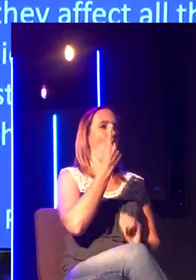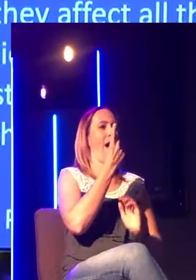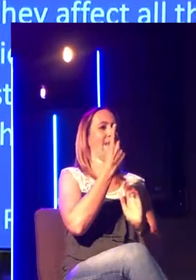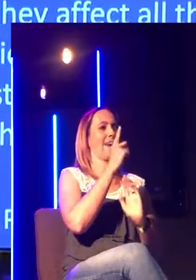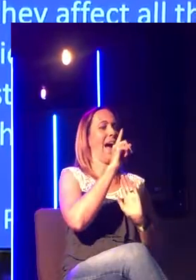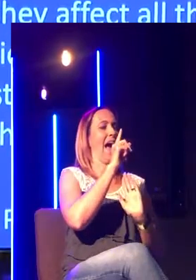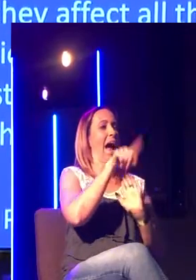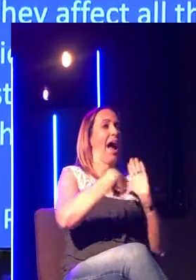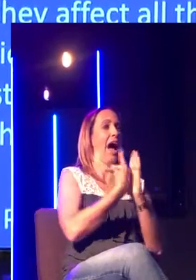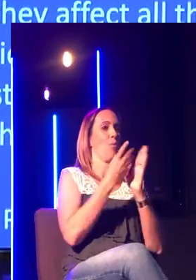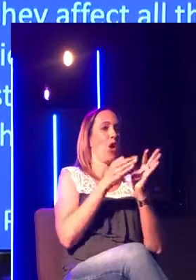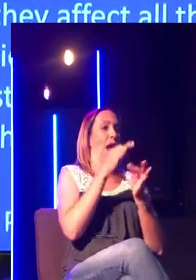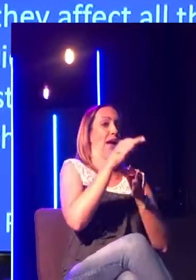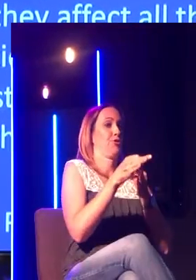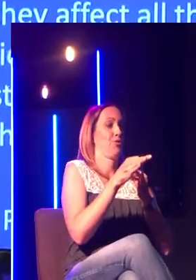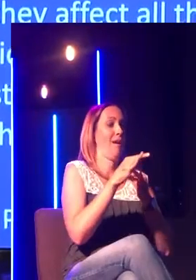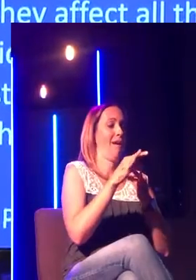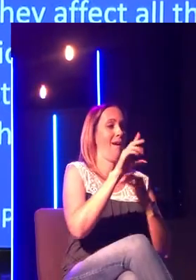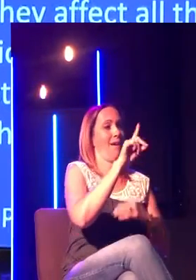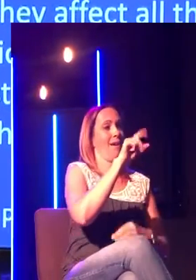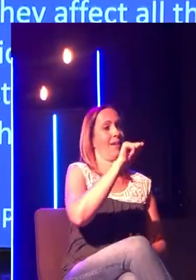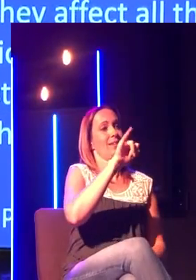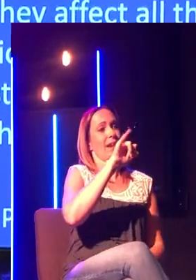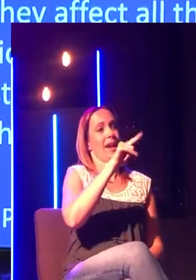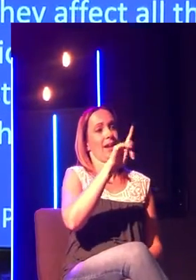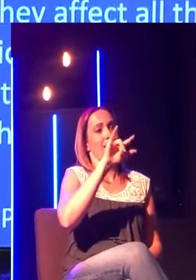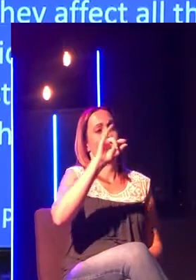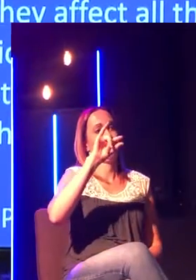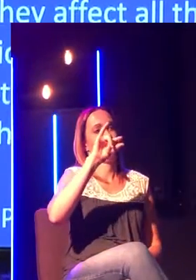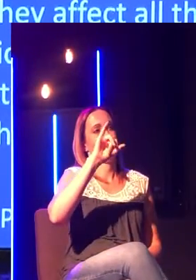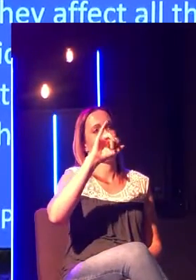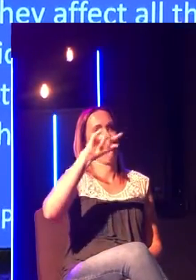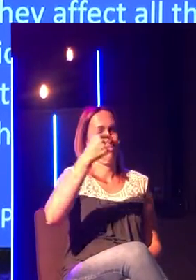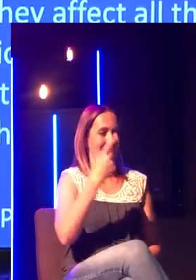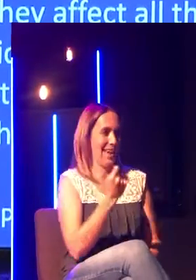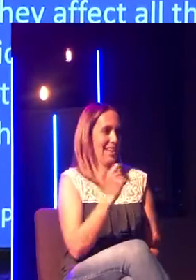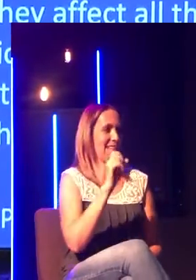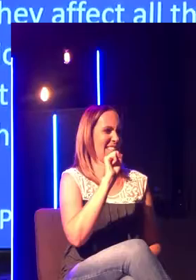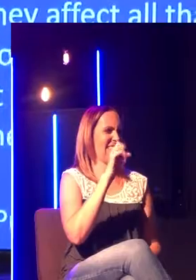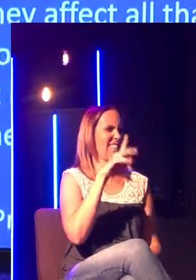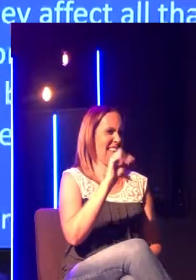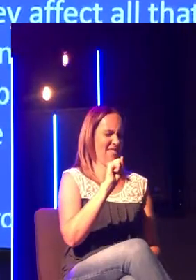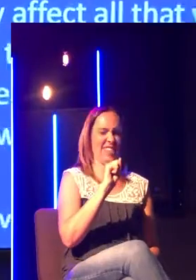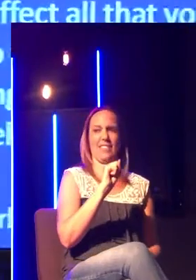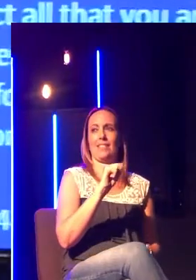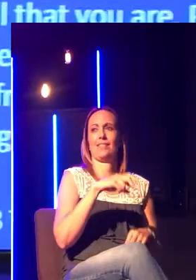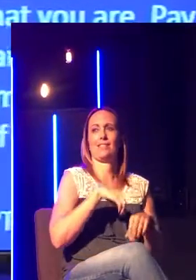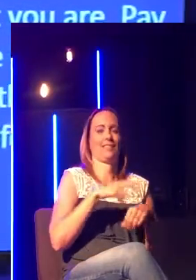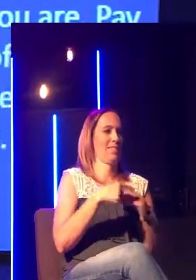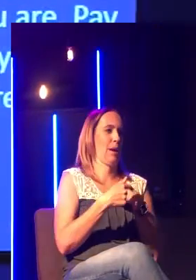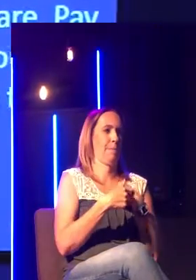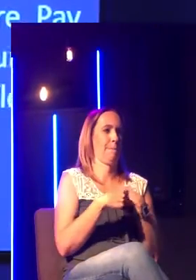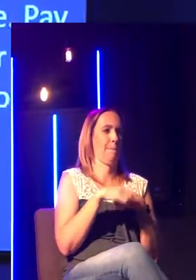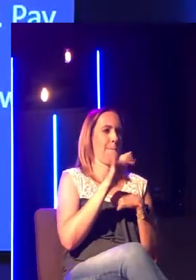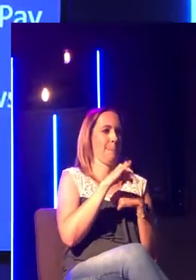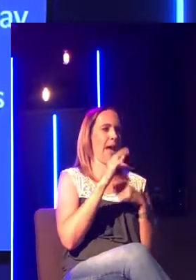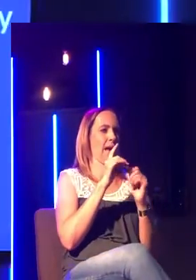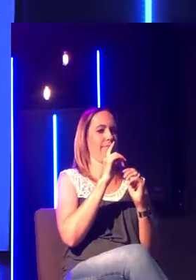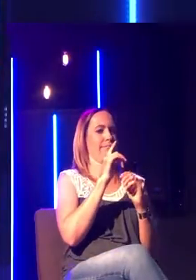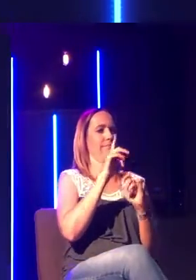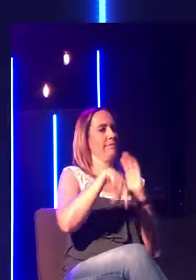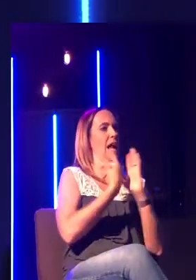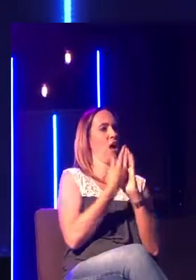I'm like, ooh, an extra hour to do more work. That's not healthy. But that is the way a lot of us live. We just try to cram